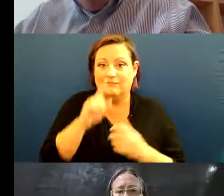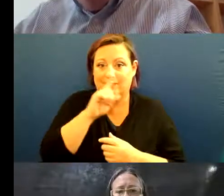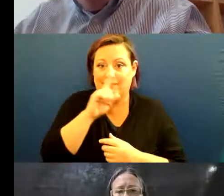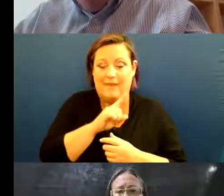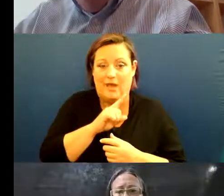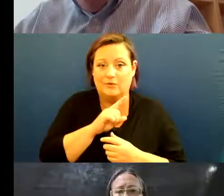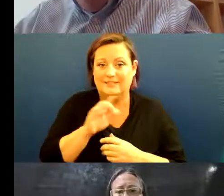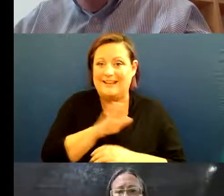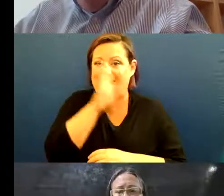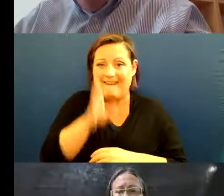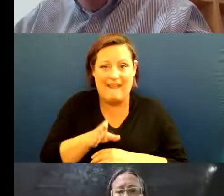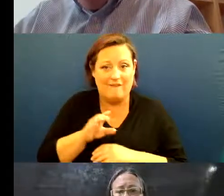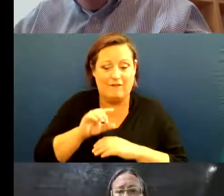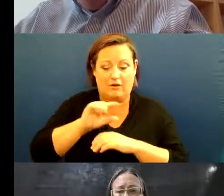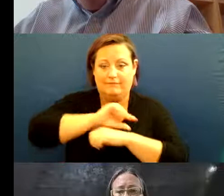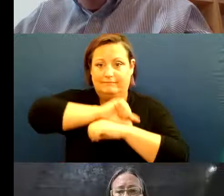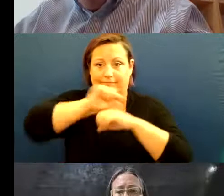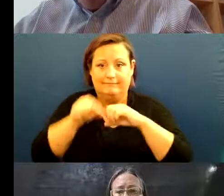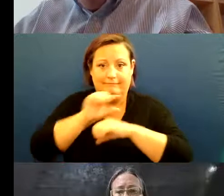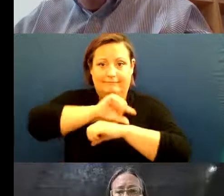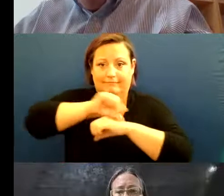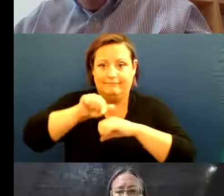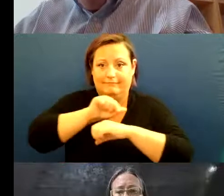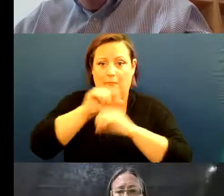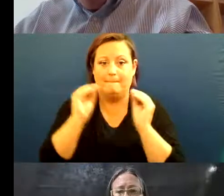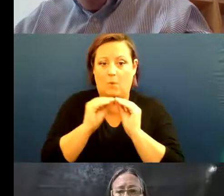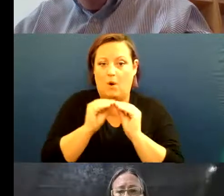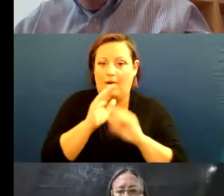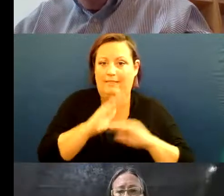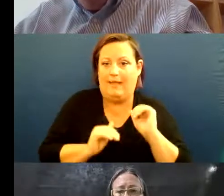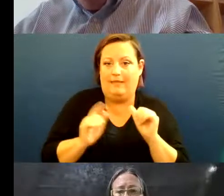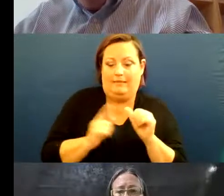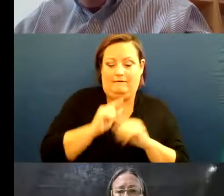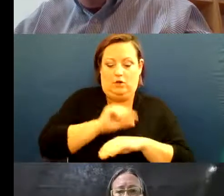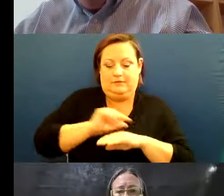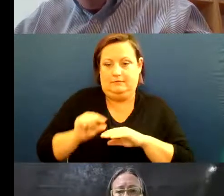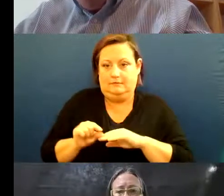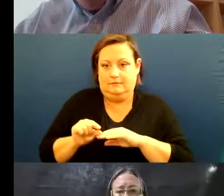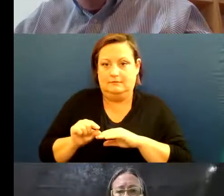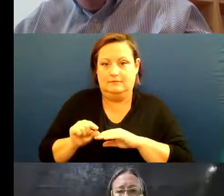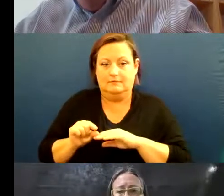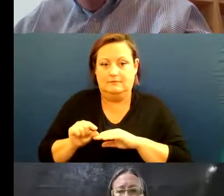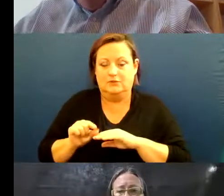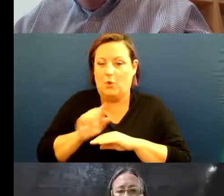the ectoderm. So it never committed to stratification. It had a single layer.